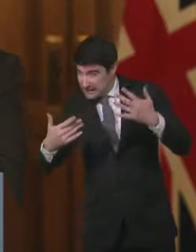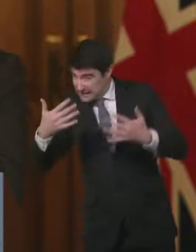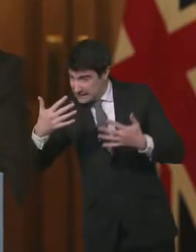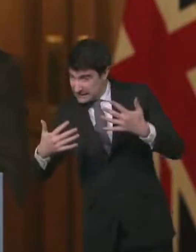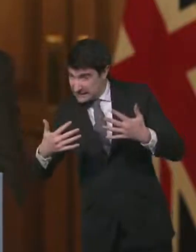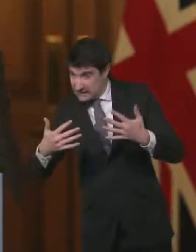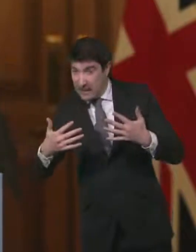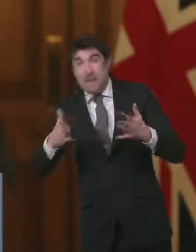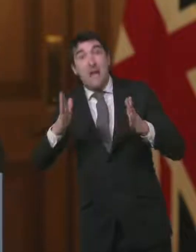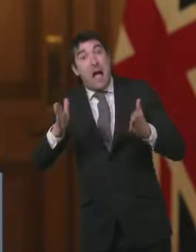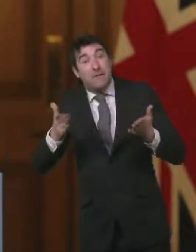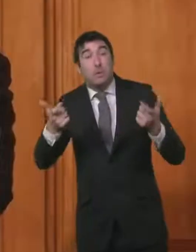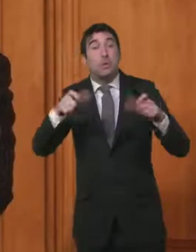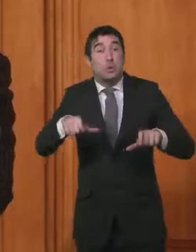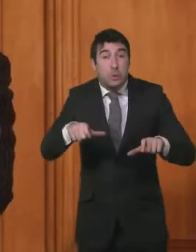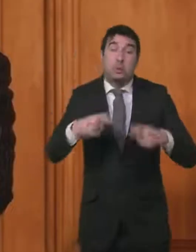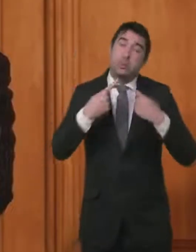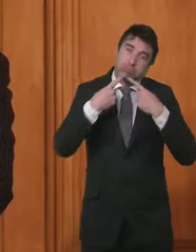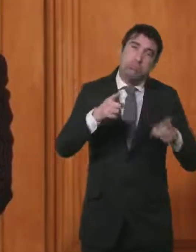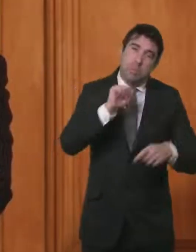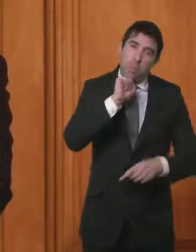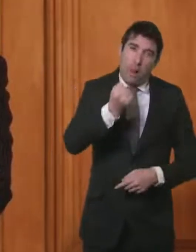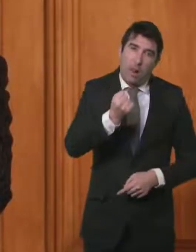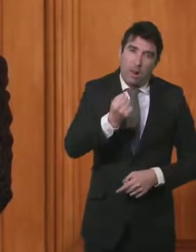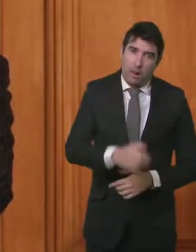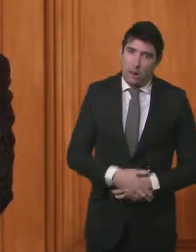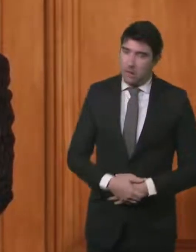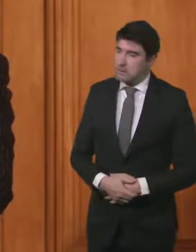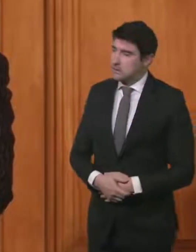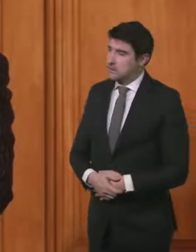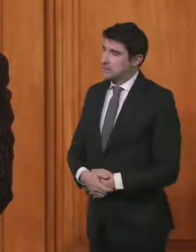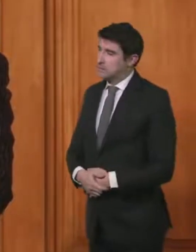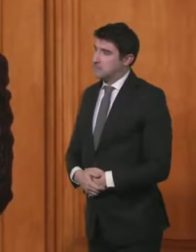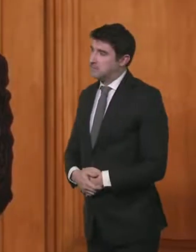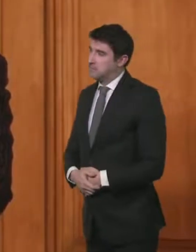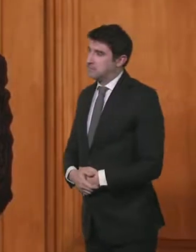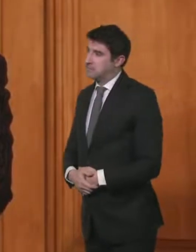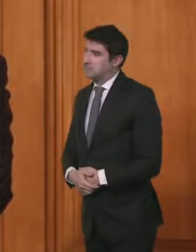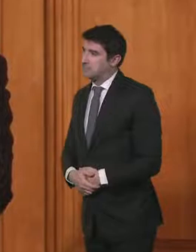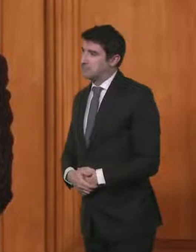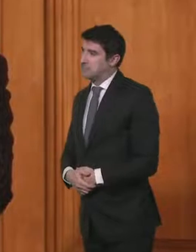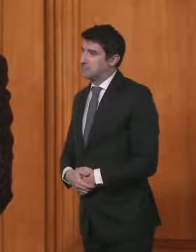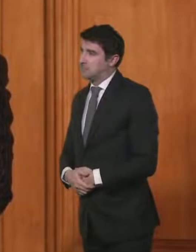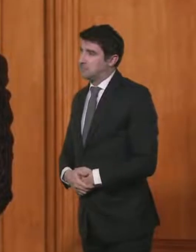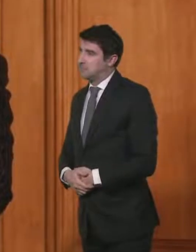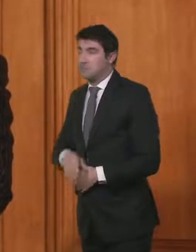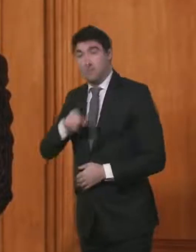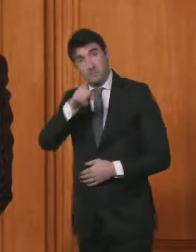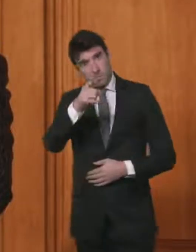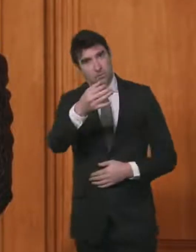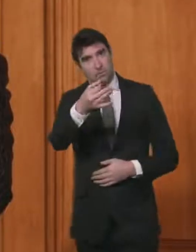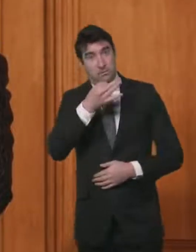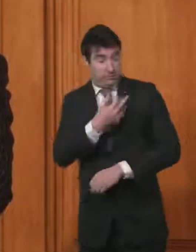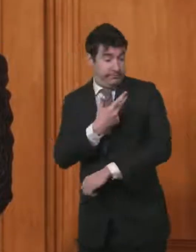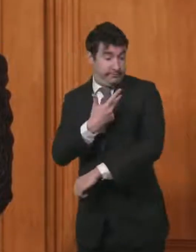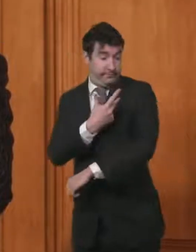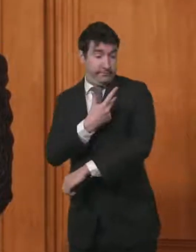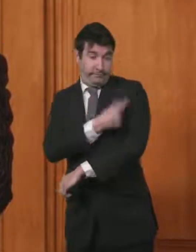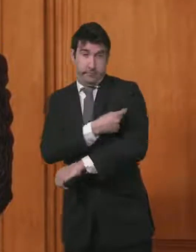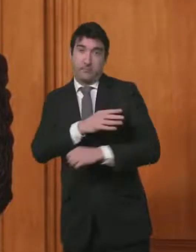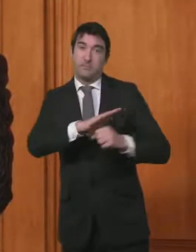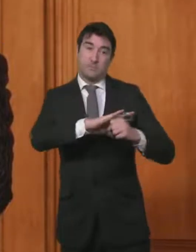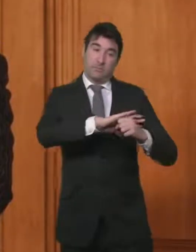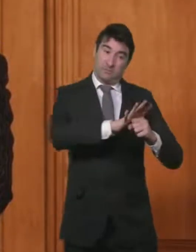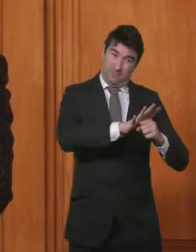the strains and the vaccines, it's a good question. There is, of course, the UK strain, and there is, of